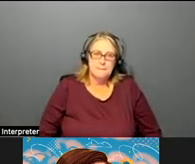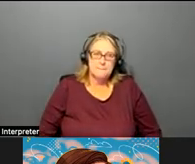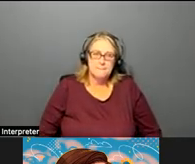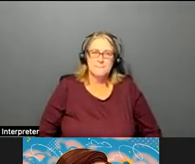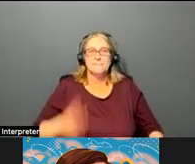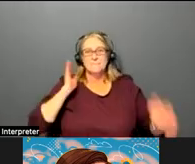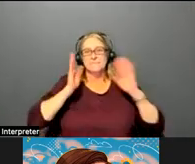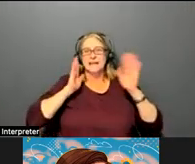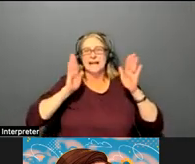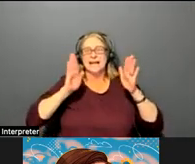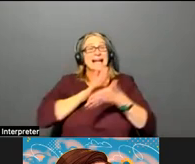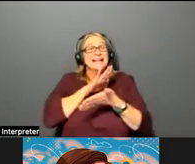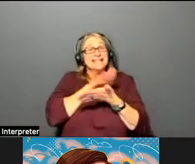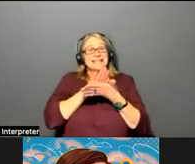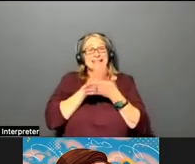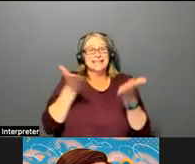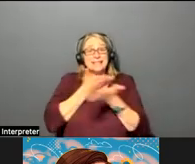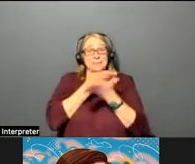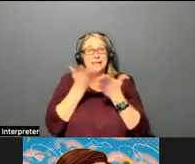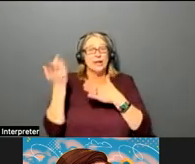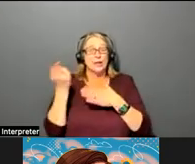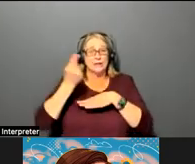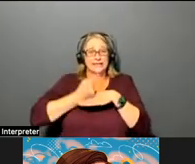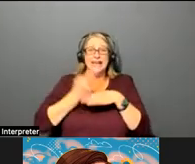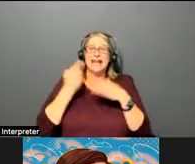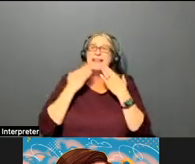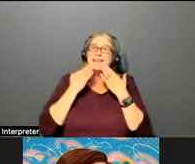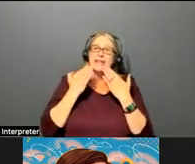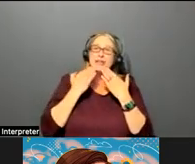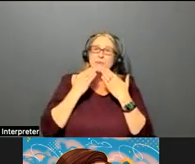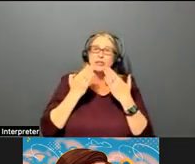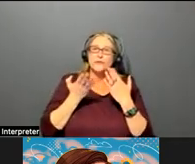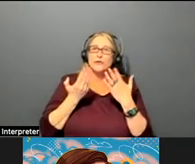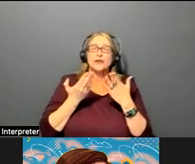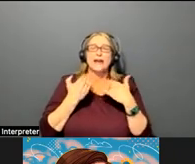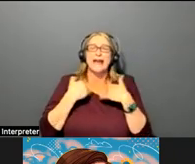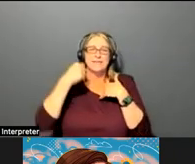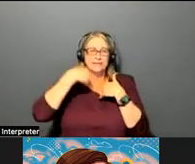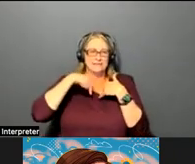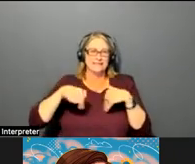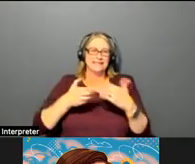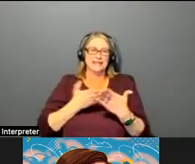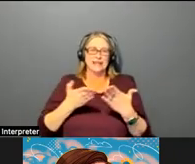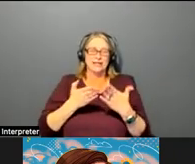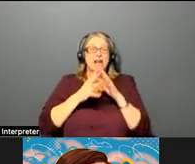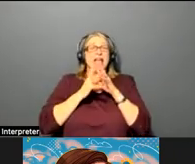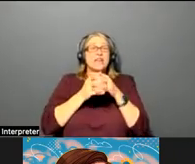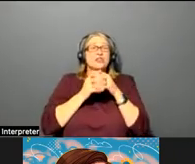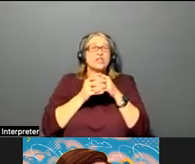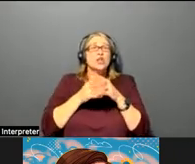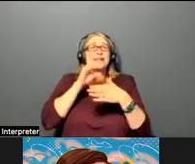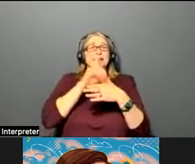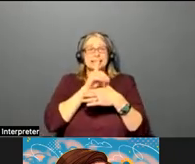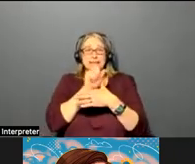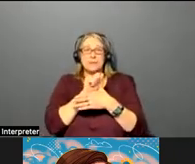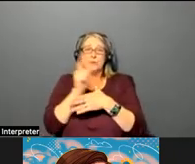Hello, everyone. It's nice to be here today. Thank you so much for having me here. Intersectionality and disability is one